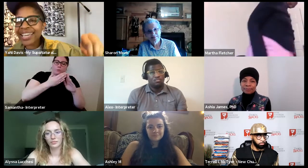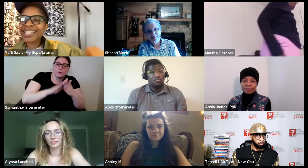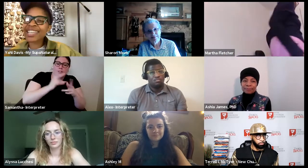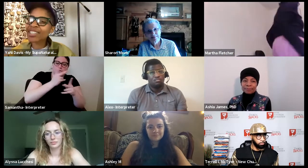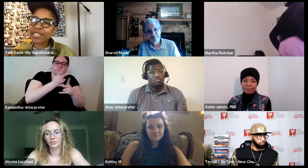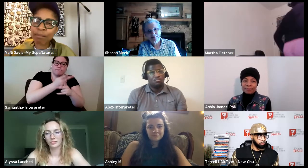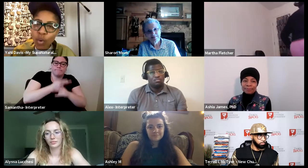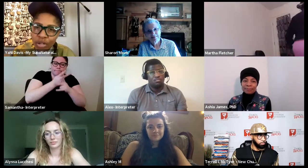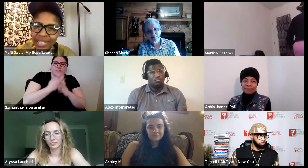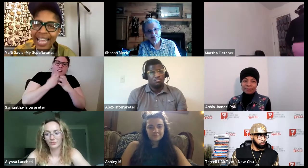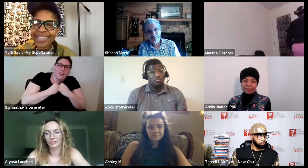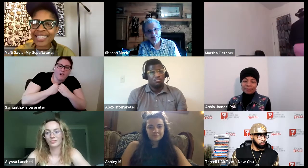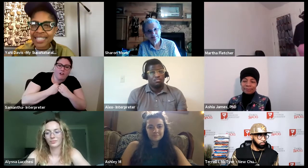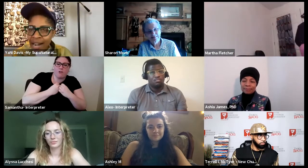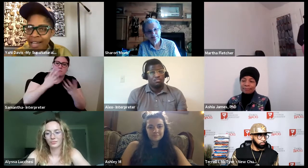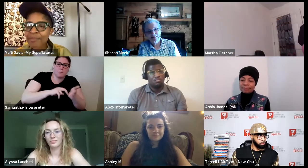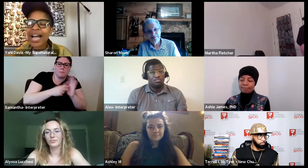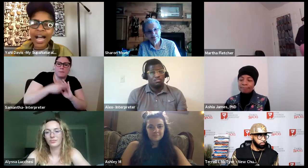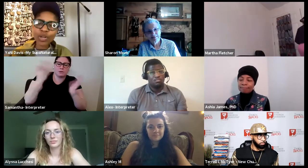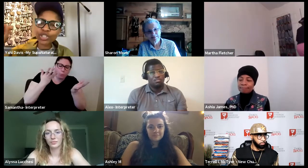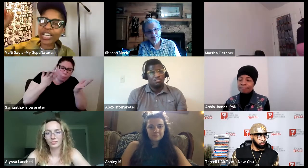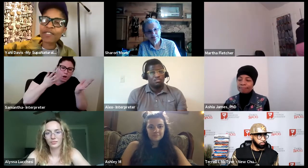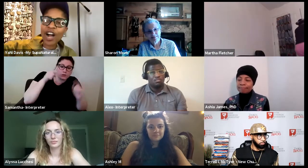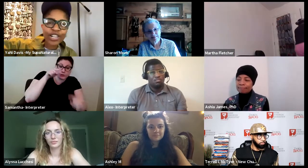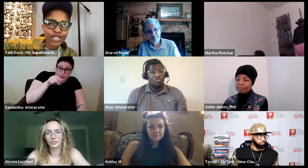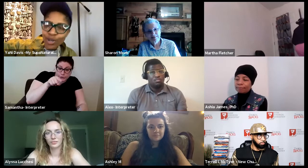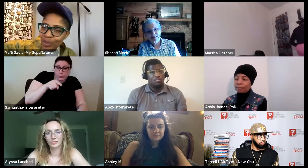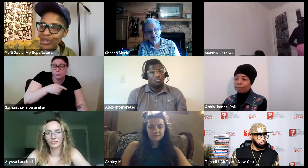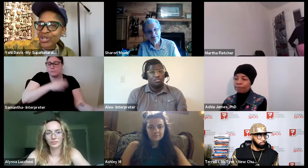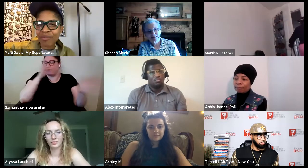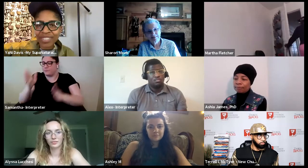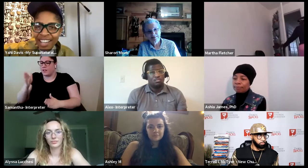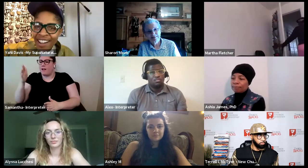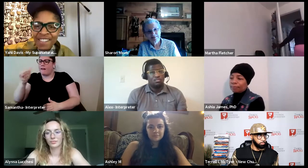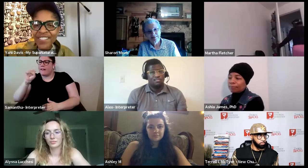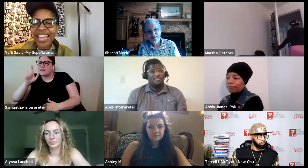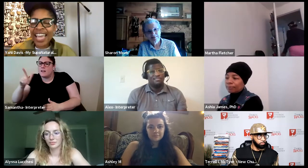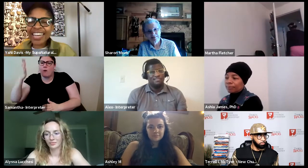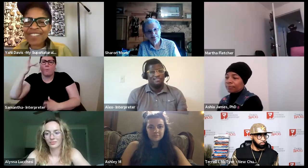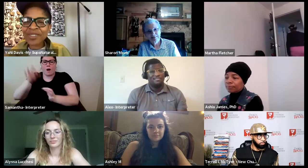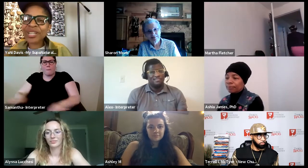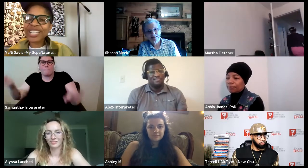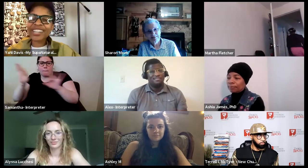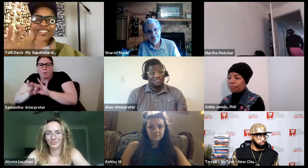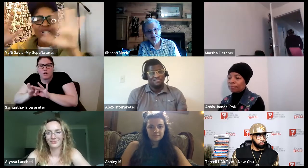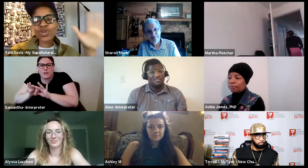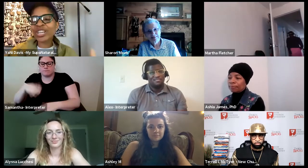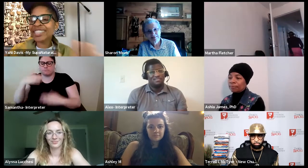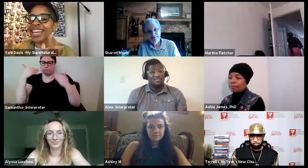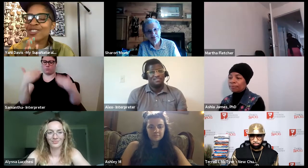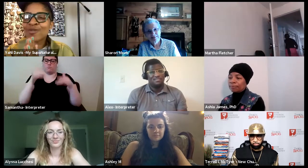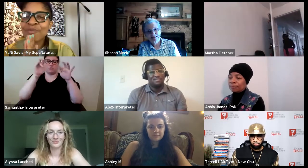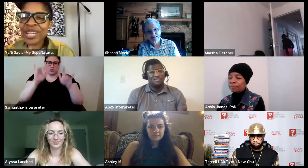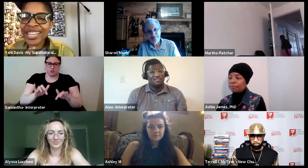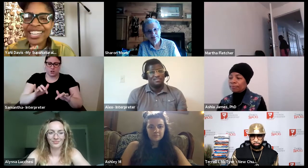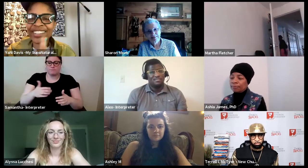why ASL is important at this time. I want you to give our interpreters some love. And everyone here on the screen,